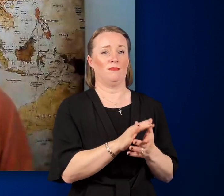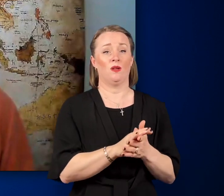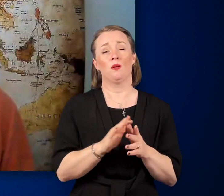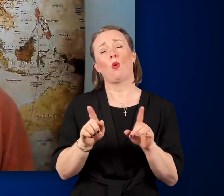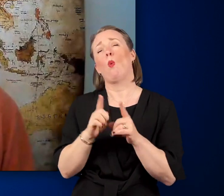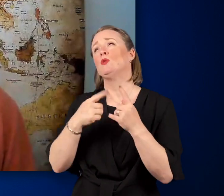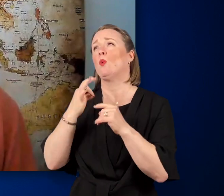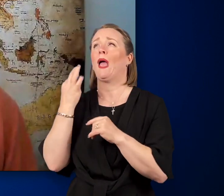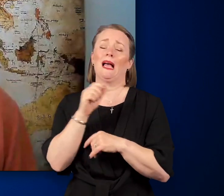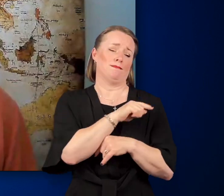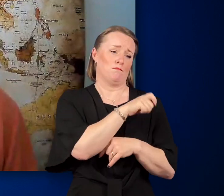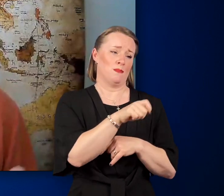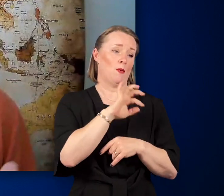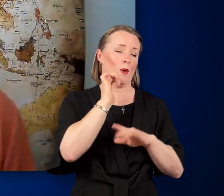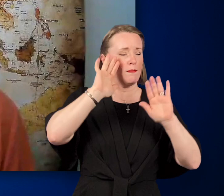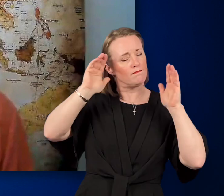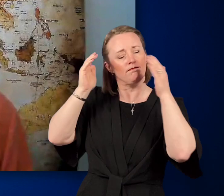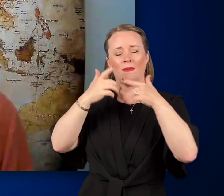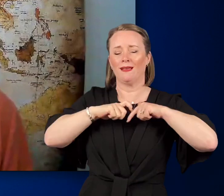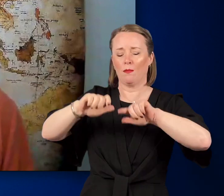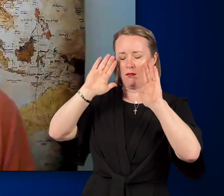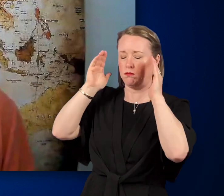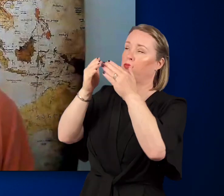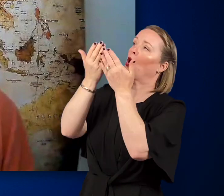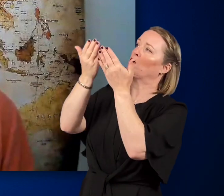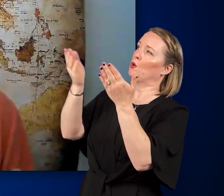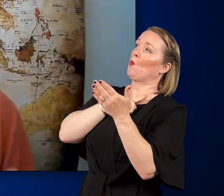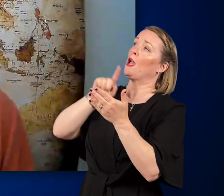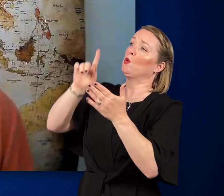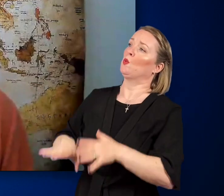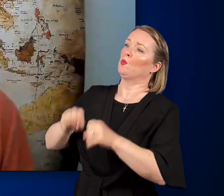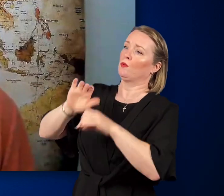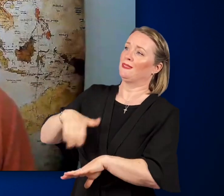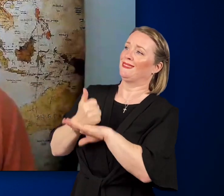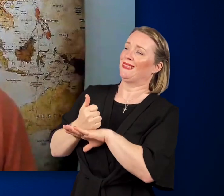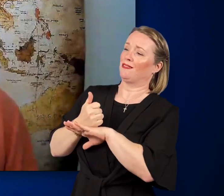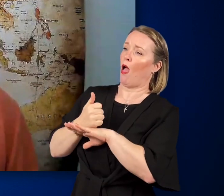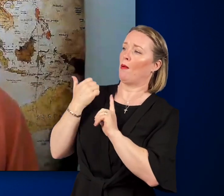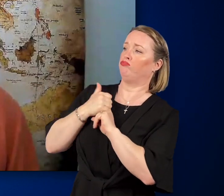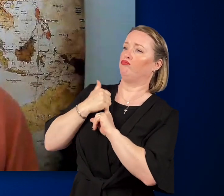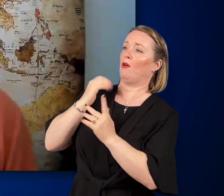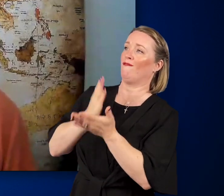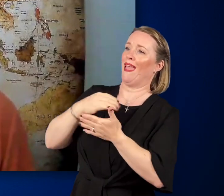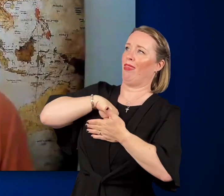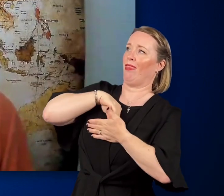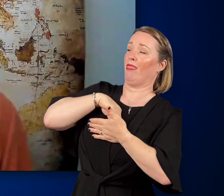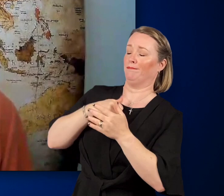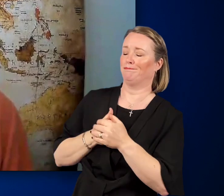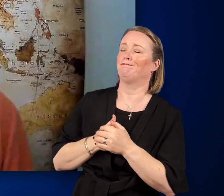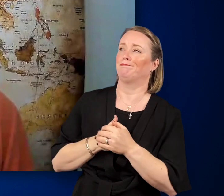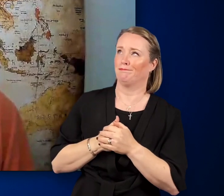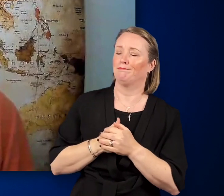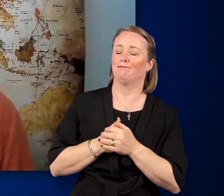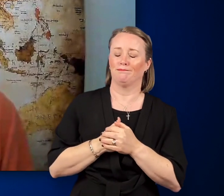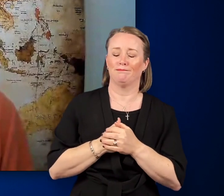ask that they would keep their eyes focused on you, the author and perfecter of our faith. And